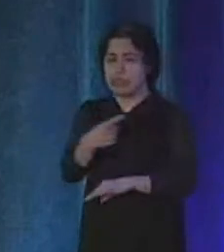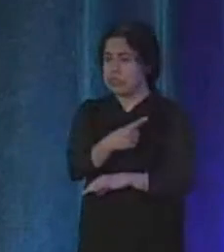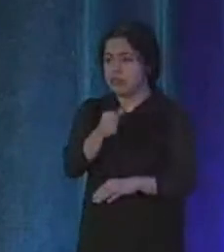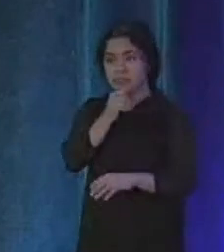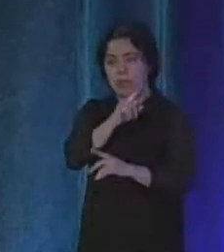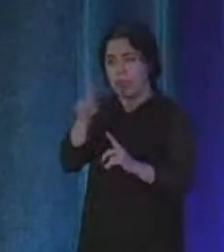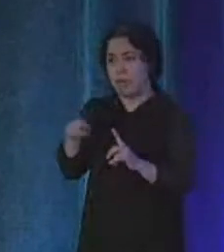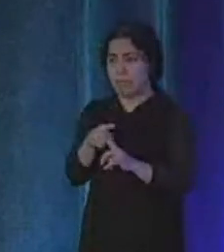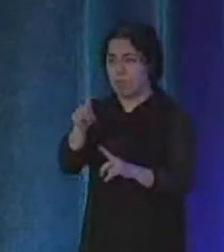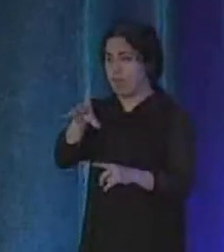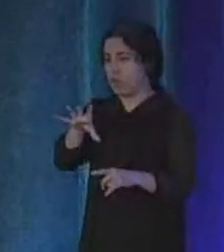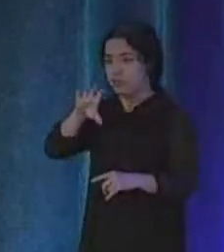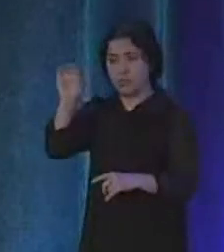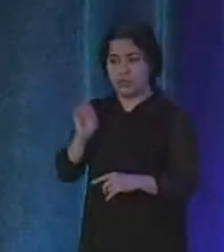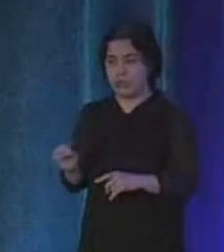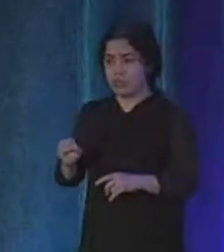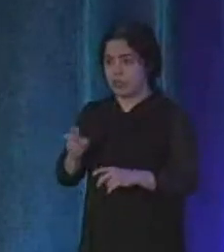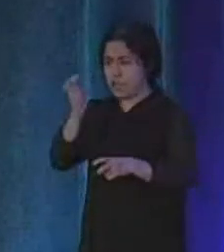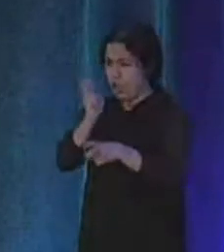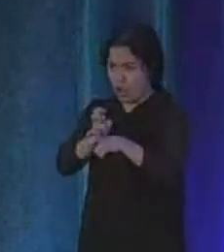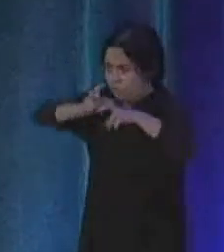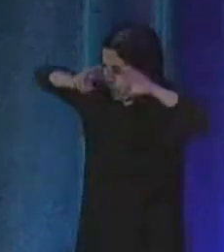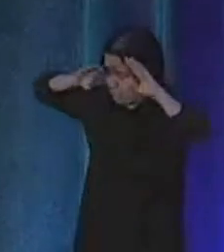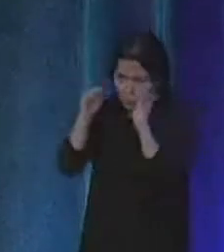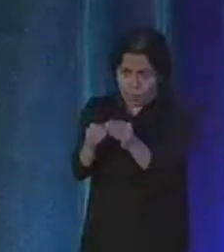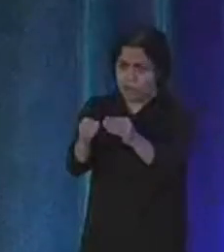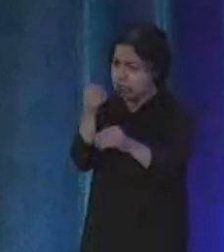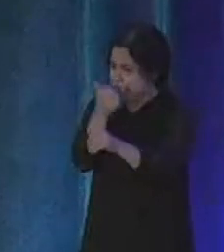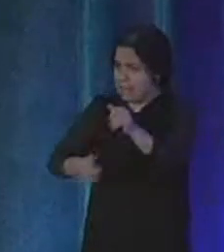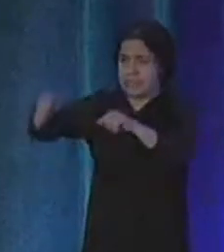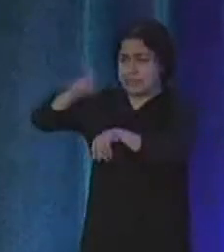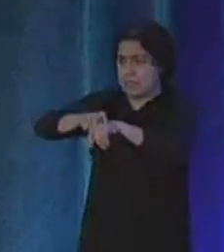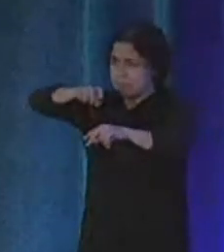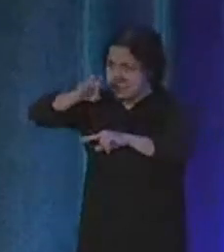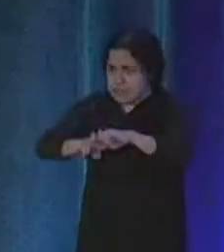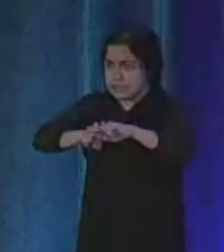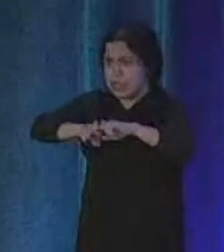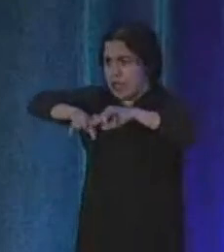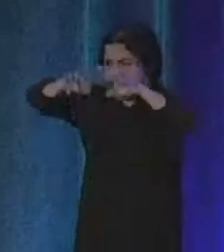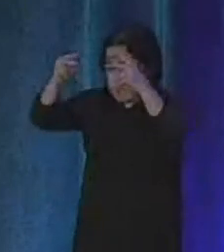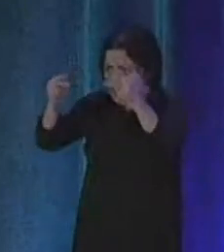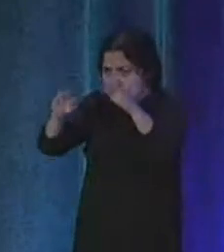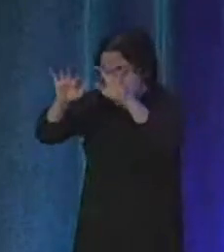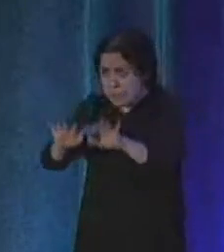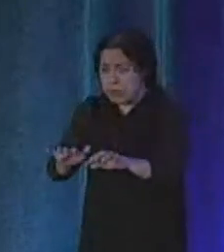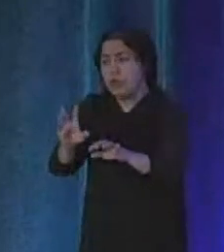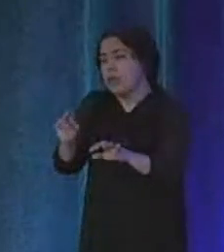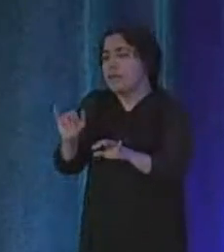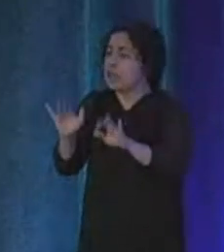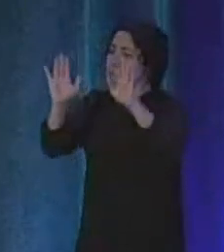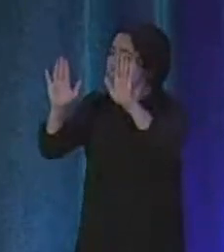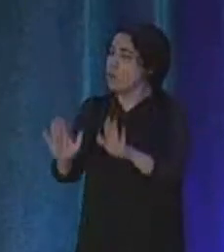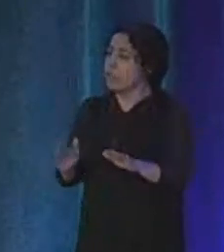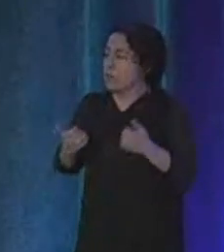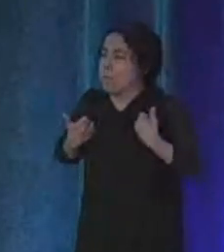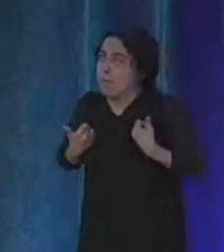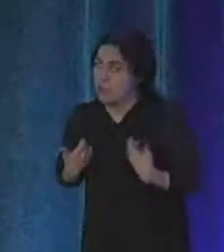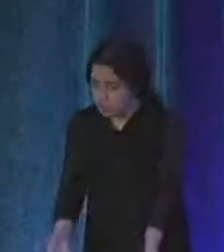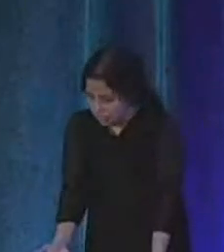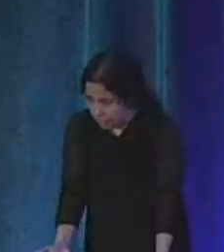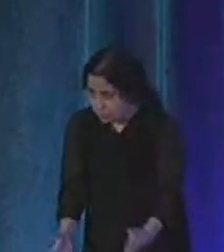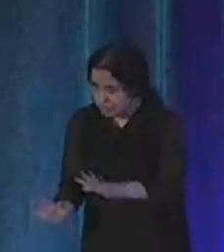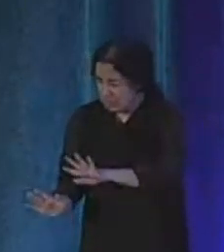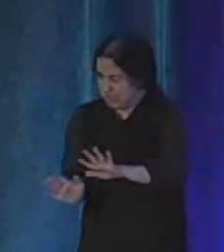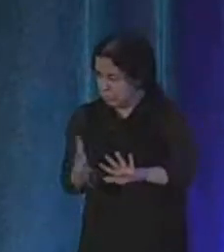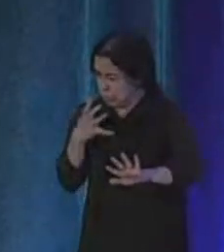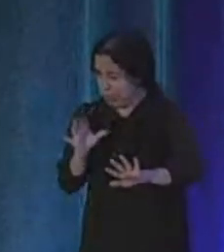about being 100% hard focus every time you sit down to write code. That's a great way to earn yourself into some burnout as well.